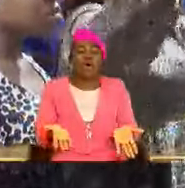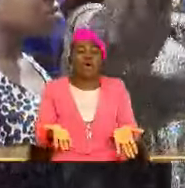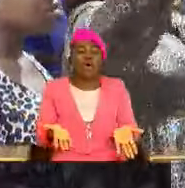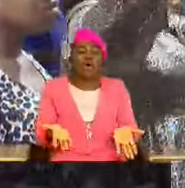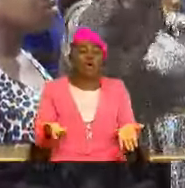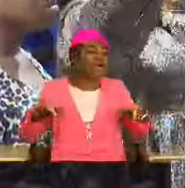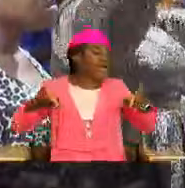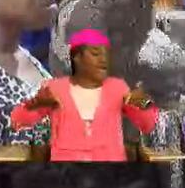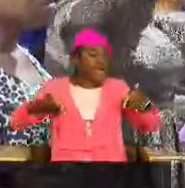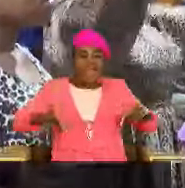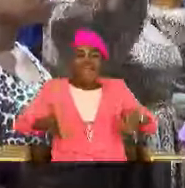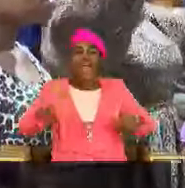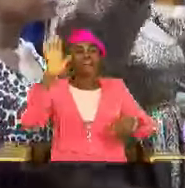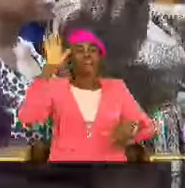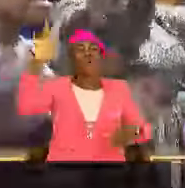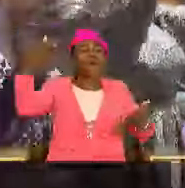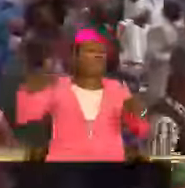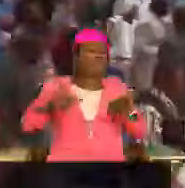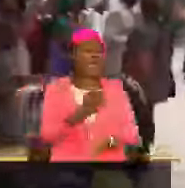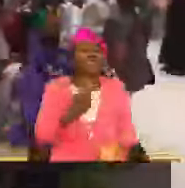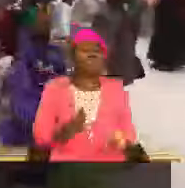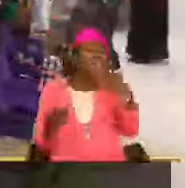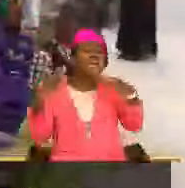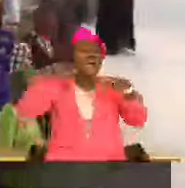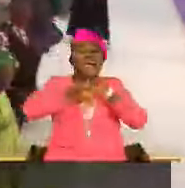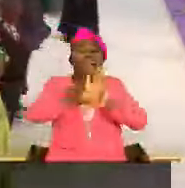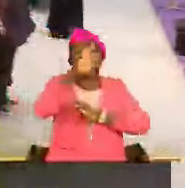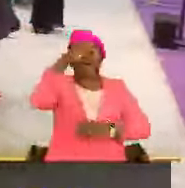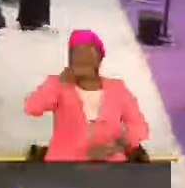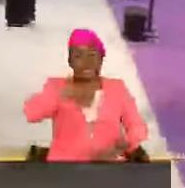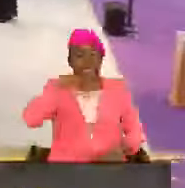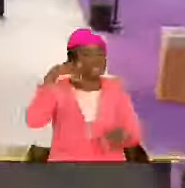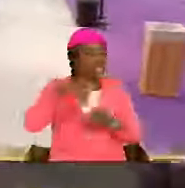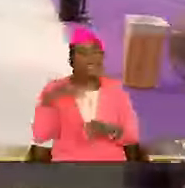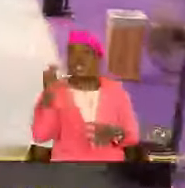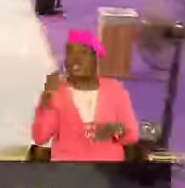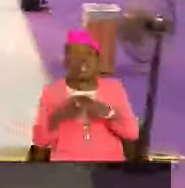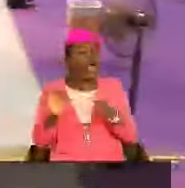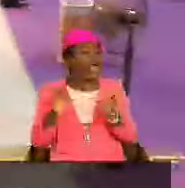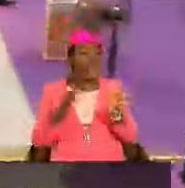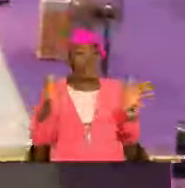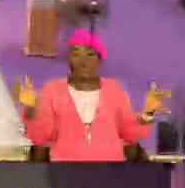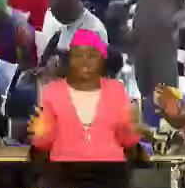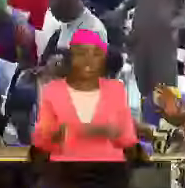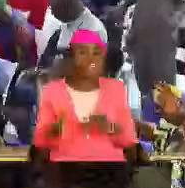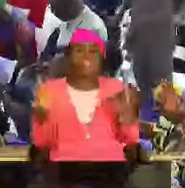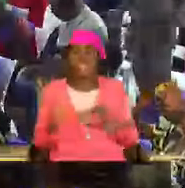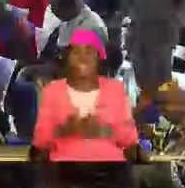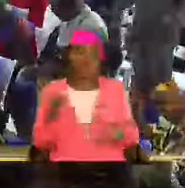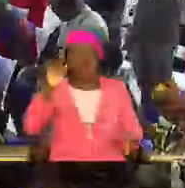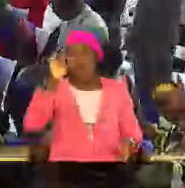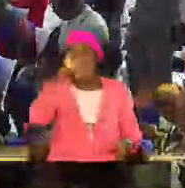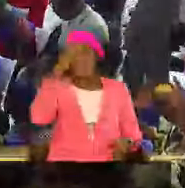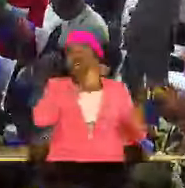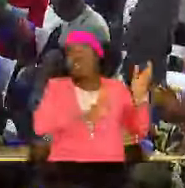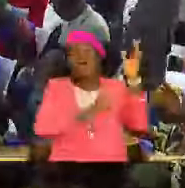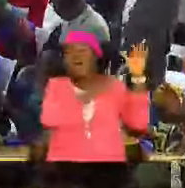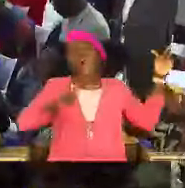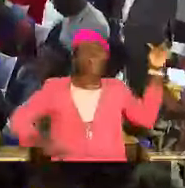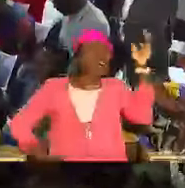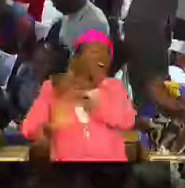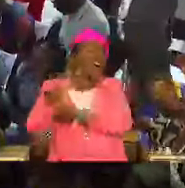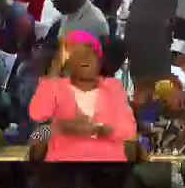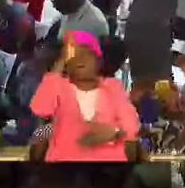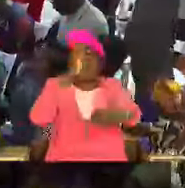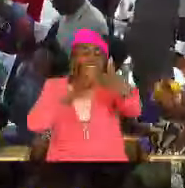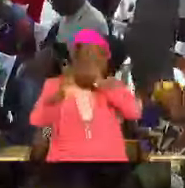your Fresh Fire enter me in the name of Jesus where the Lord God of Elijah my life